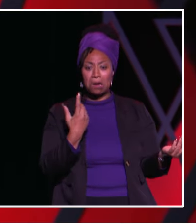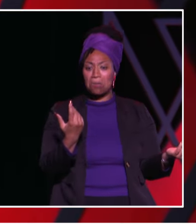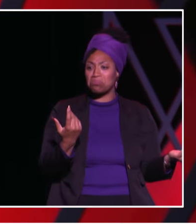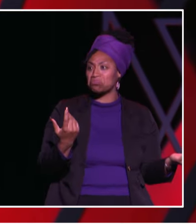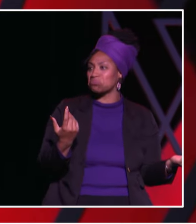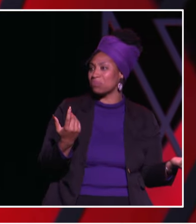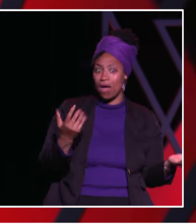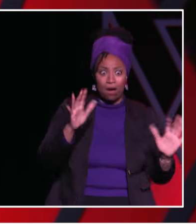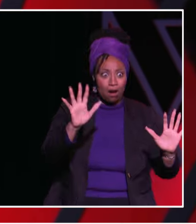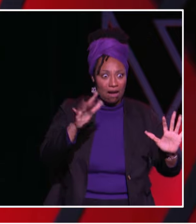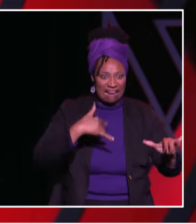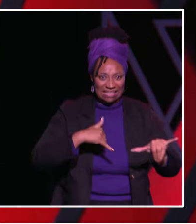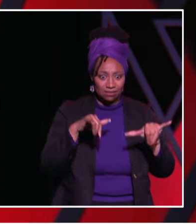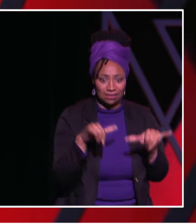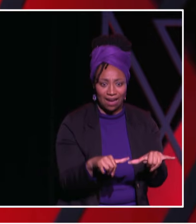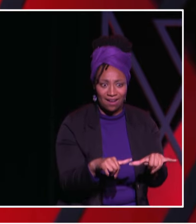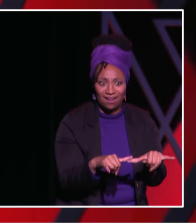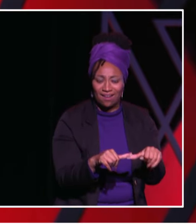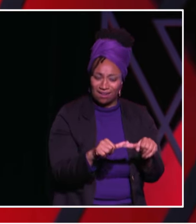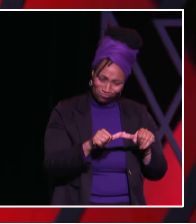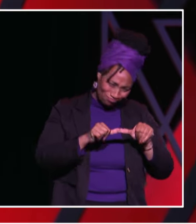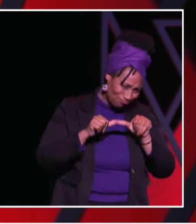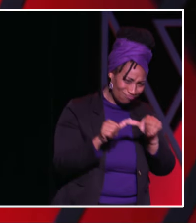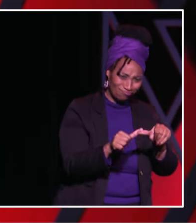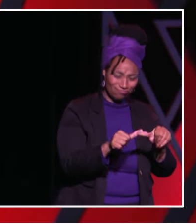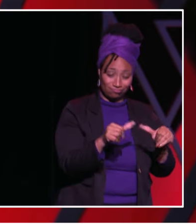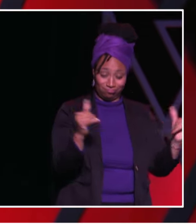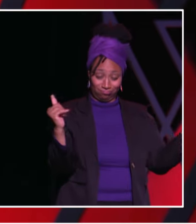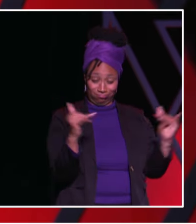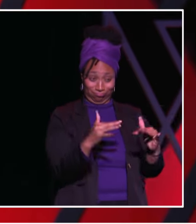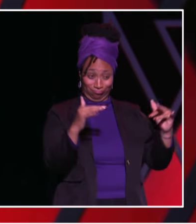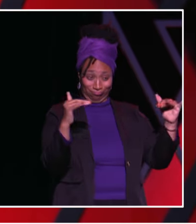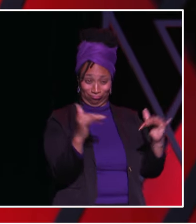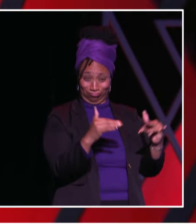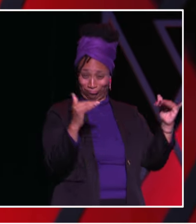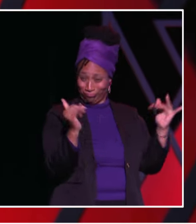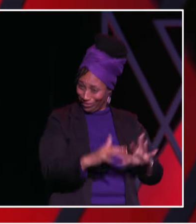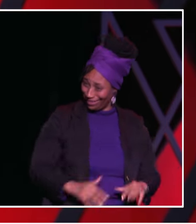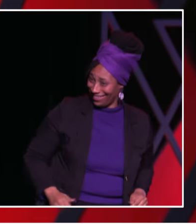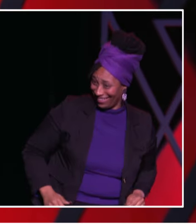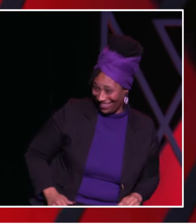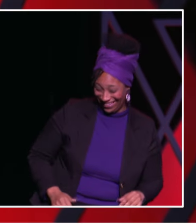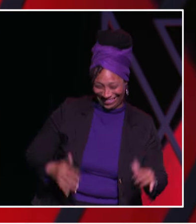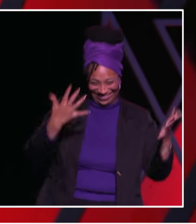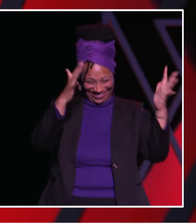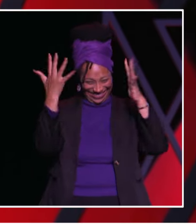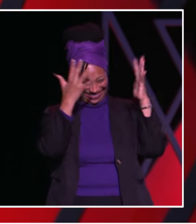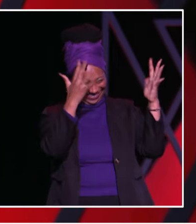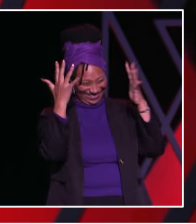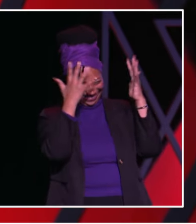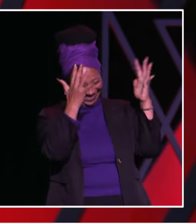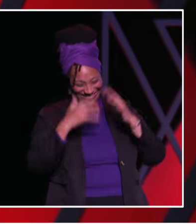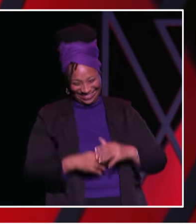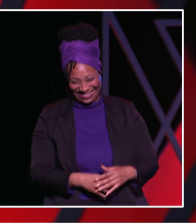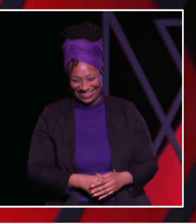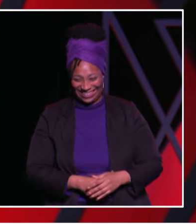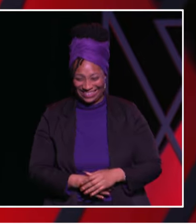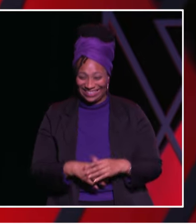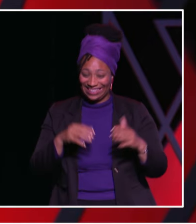Art All Night is something that I think everyone in this room needs to applaud themselves for, because it's you that made it a